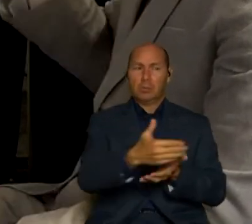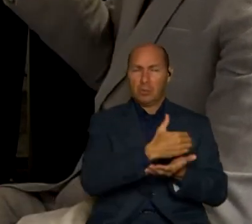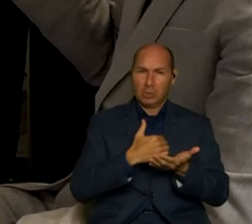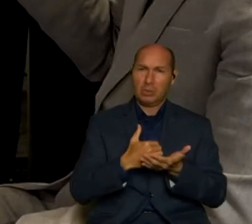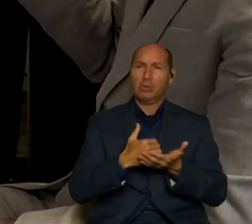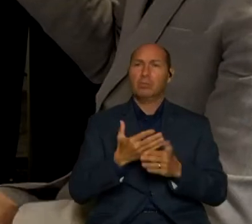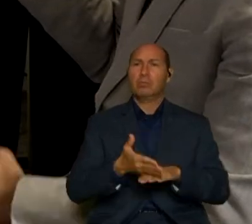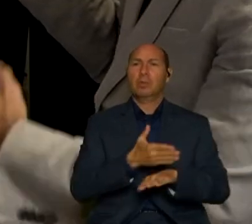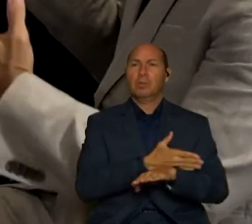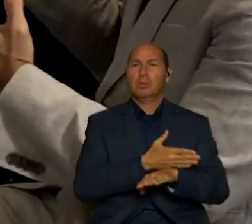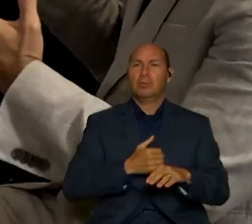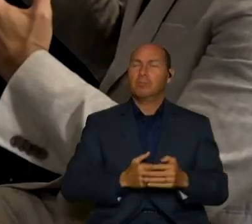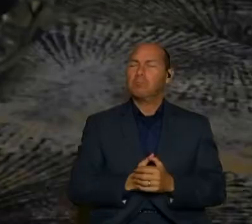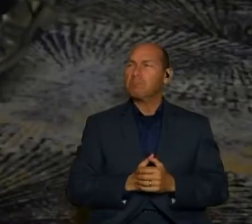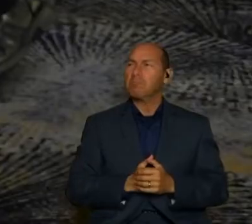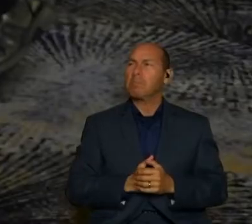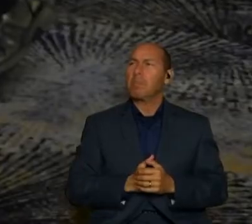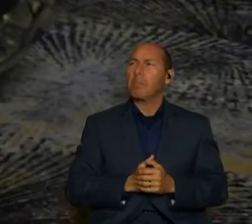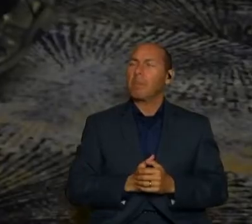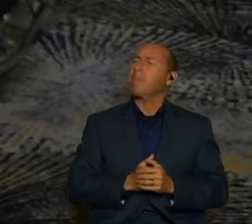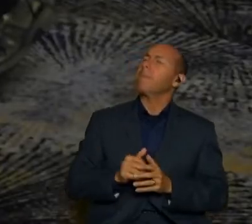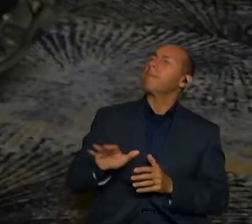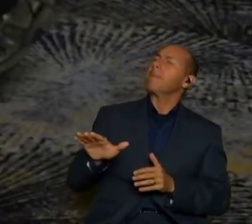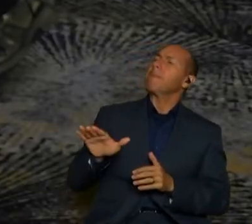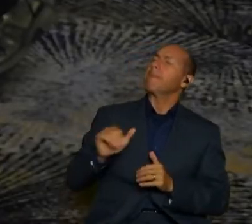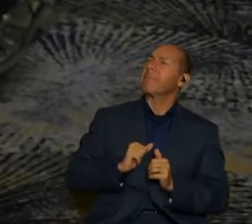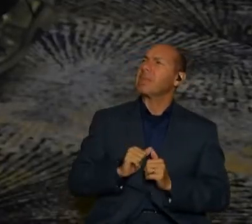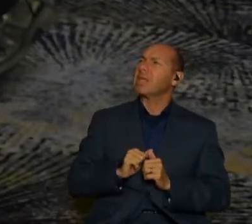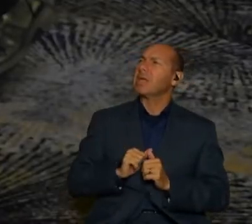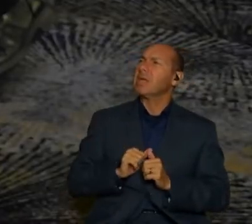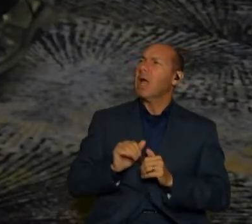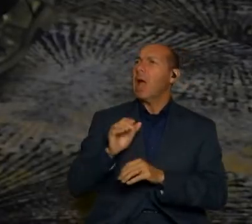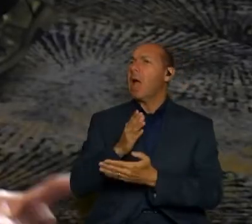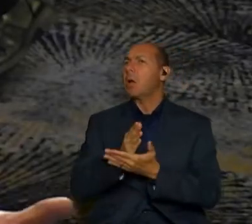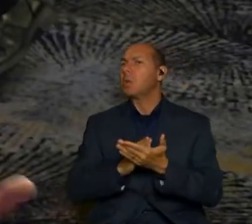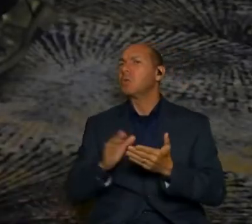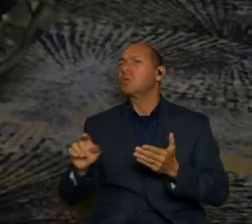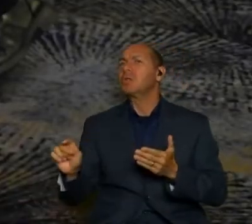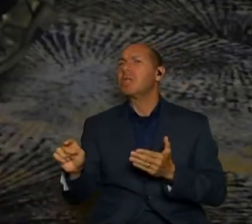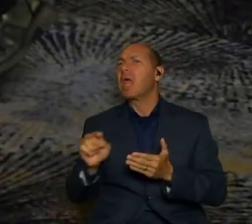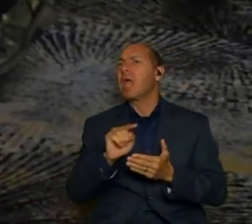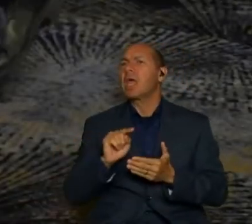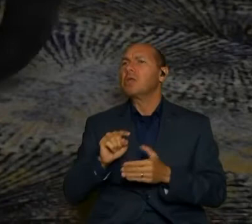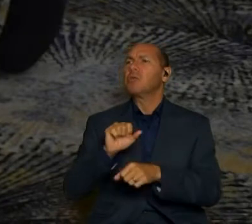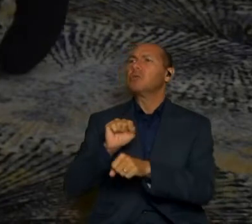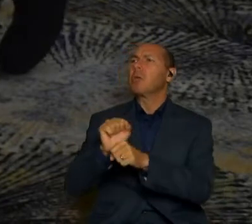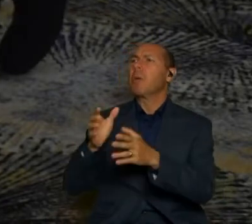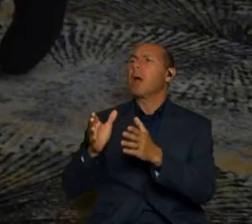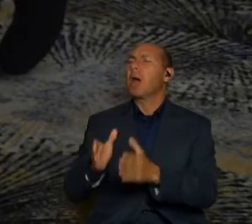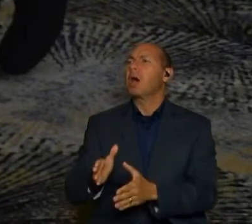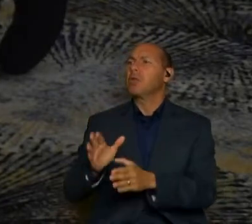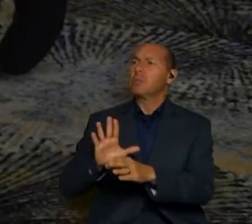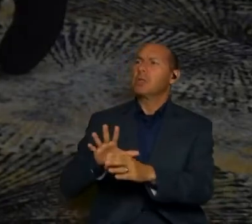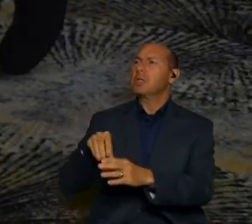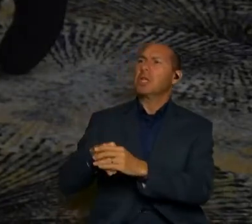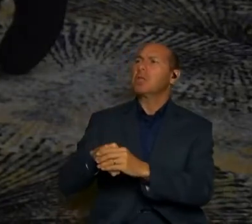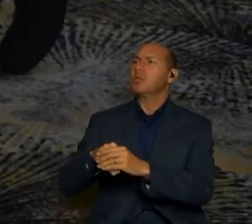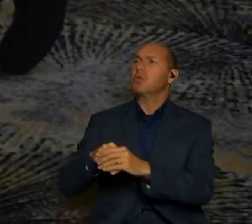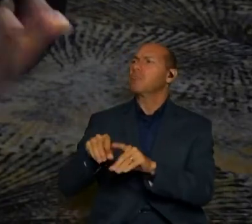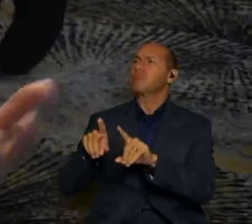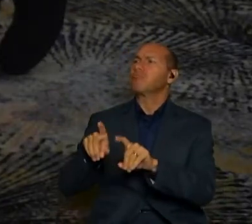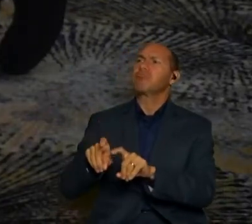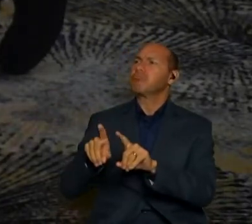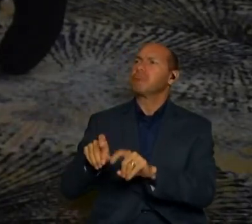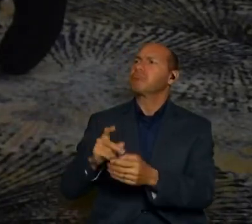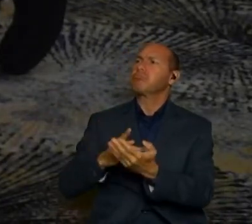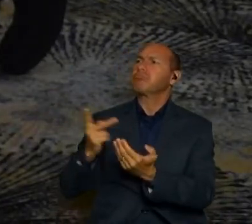So what has been the reaction from some of the employees that have been part of the pilot? What have they gone to you and said,